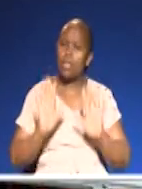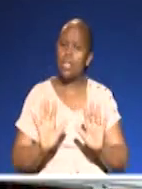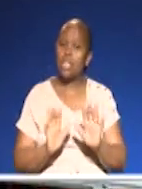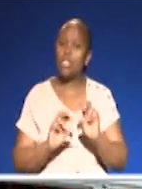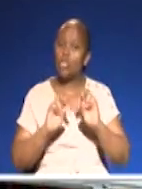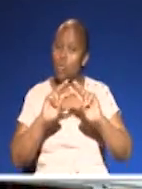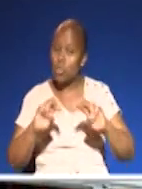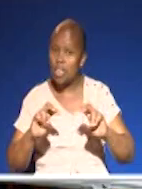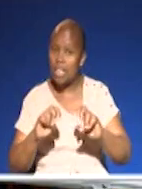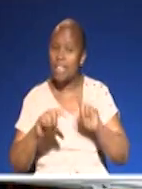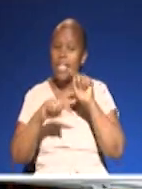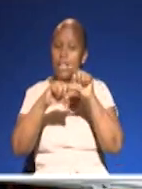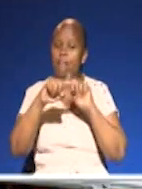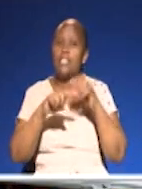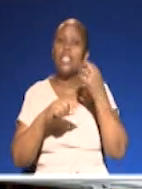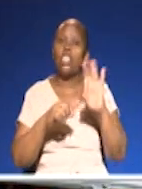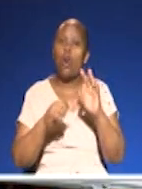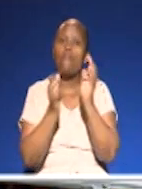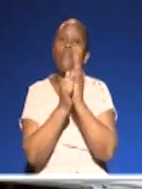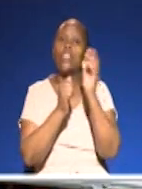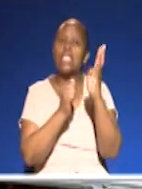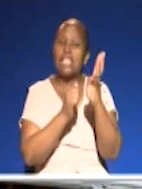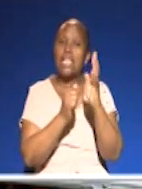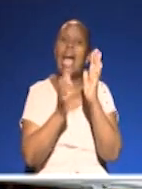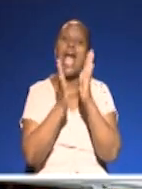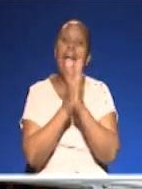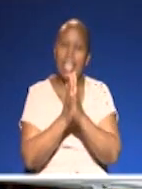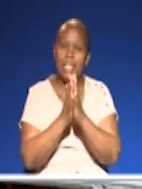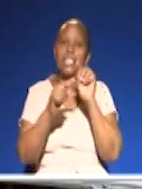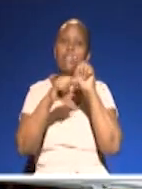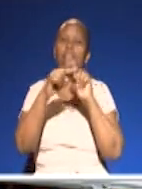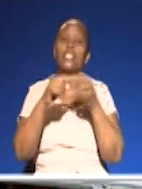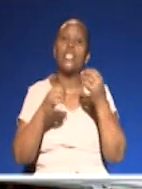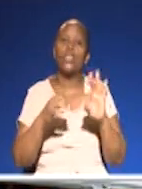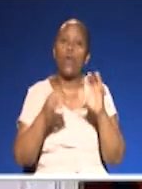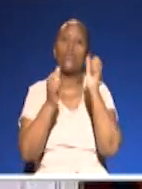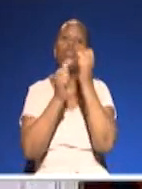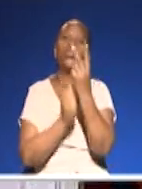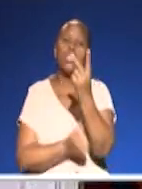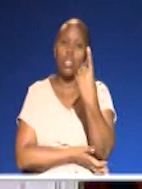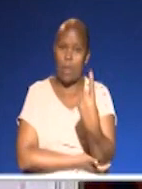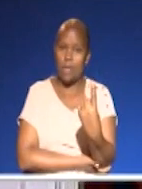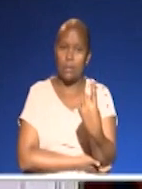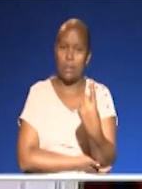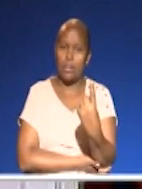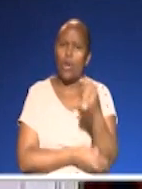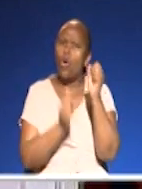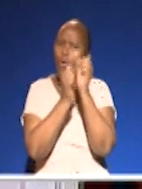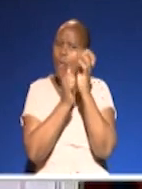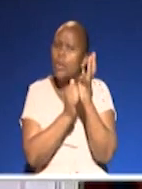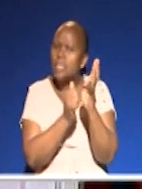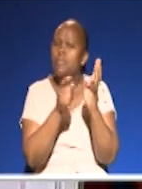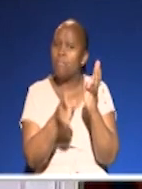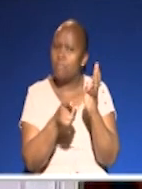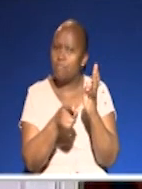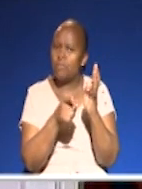the divisors of 14 and the divisors of 21. So, 14,